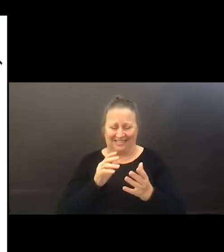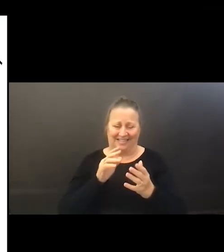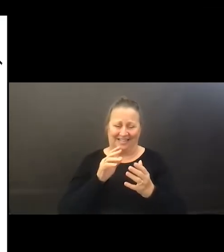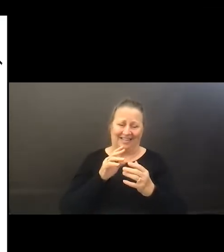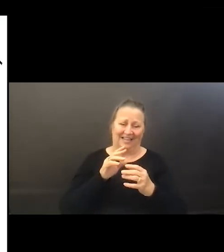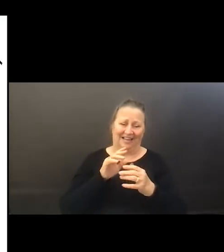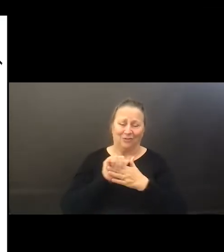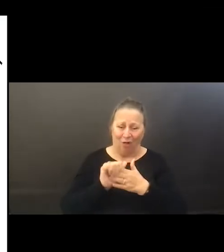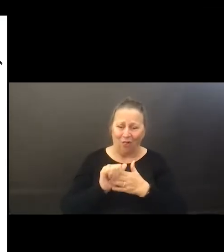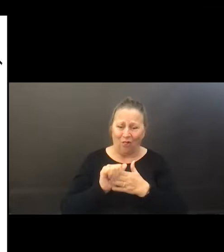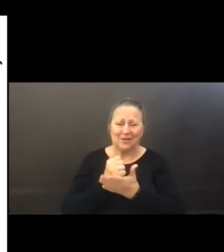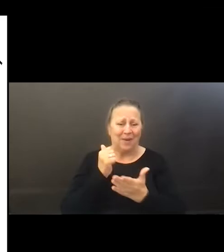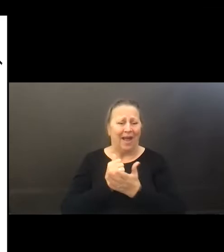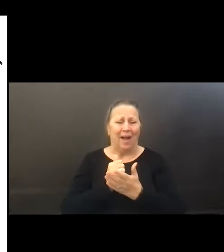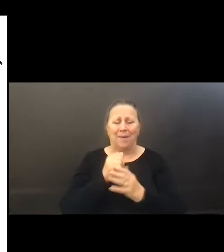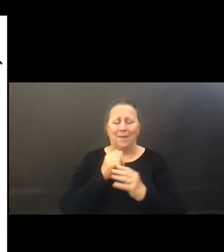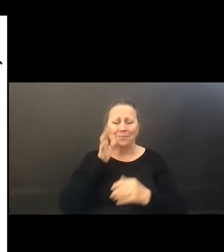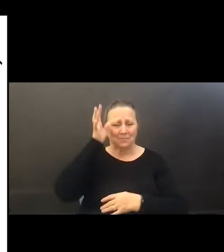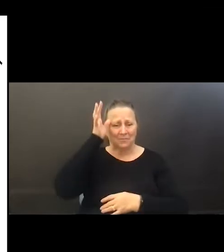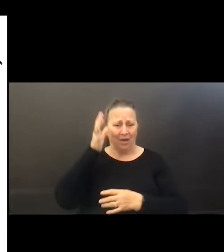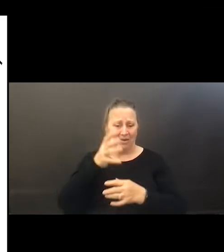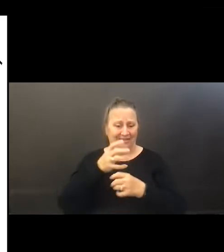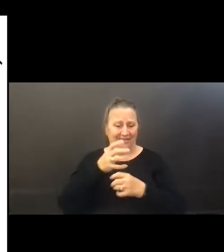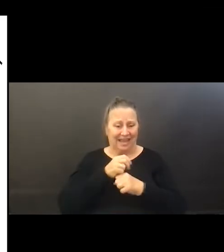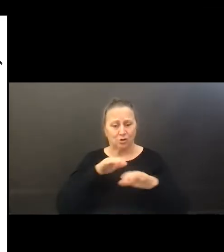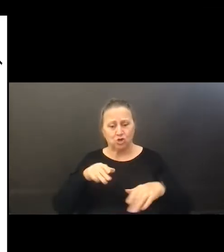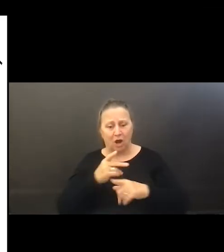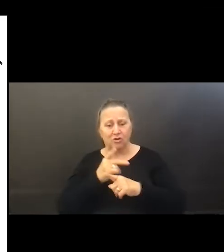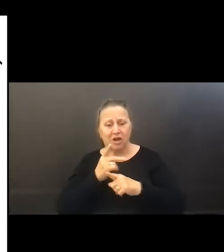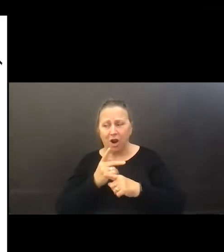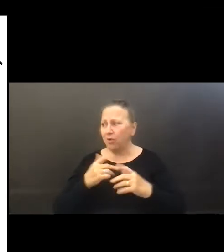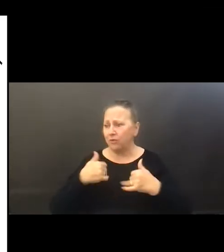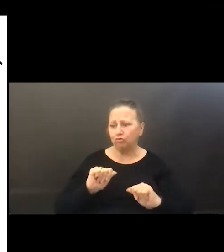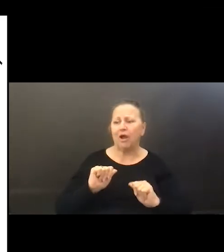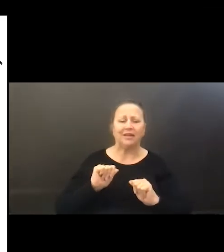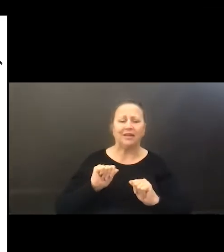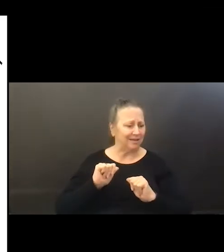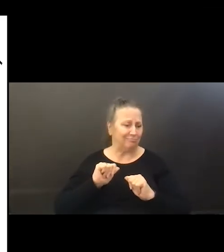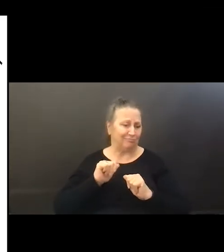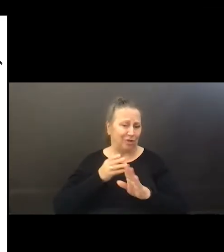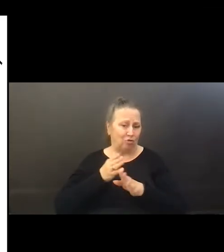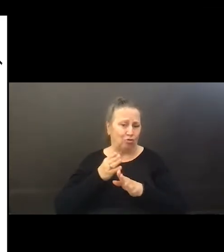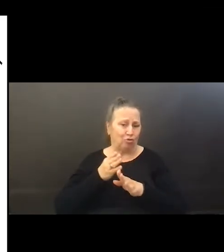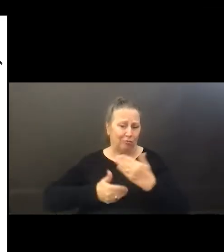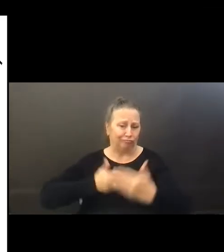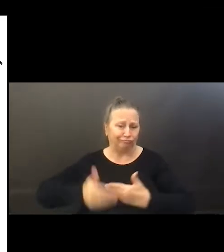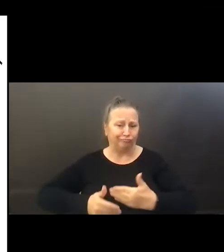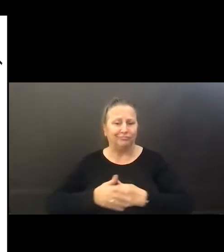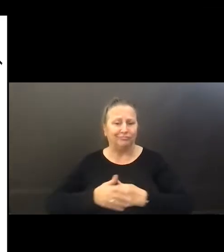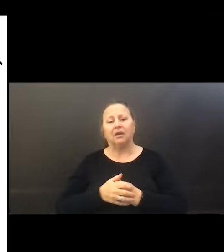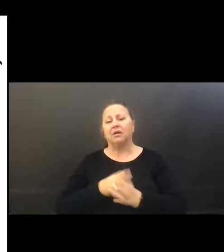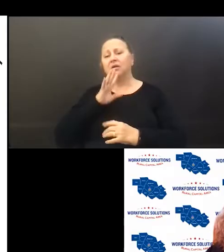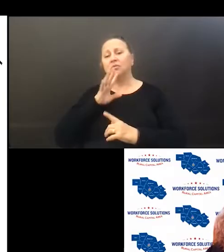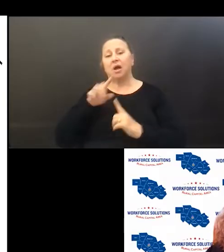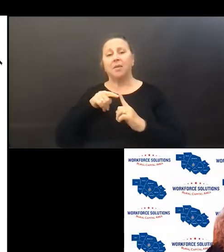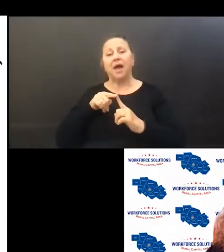get childcare while they're trying to get themselves started off in a career. And since we're talking about workforce development, I want to